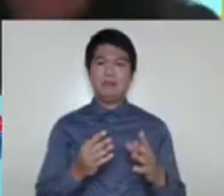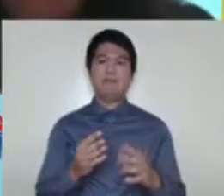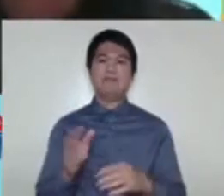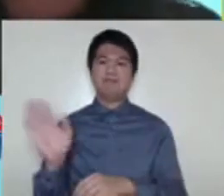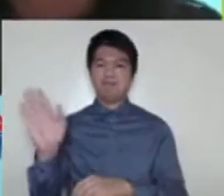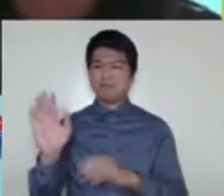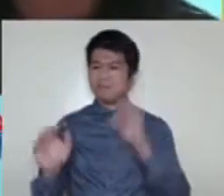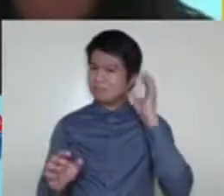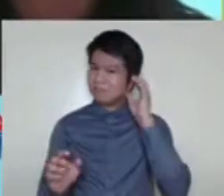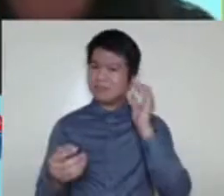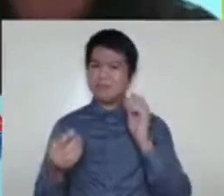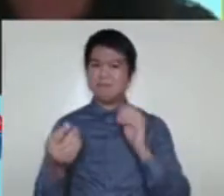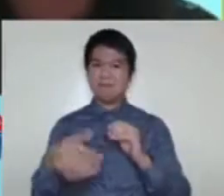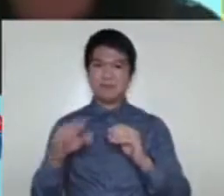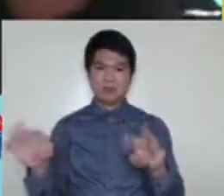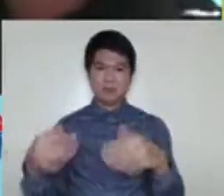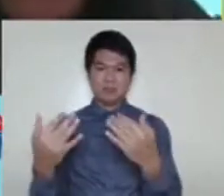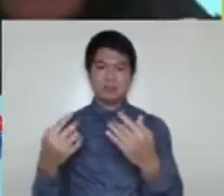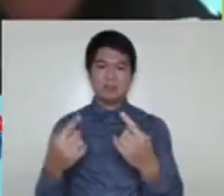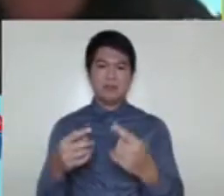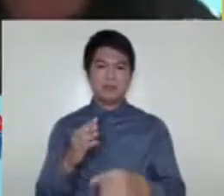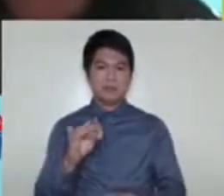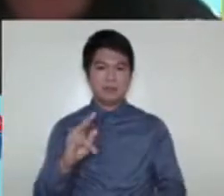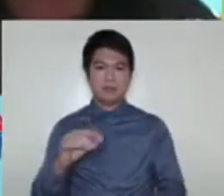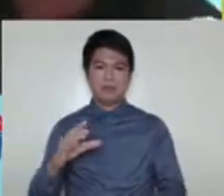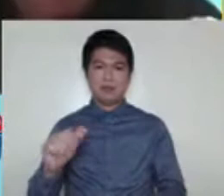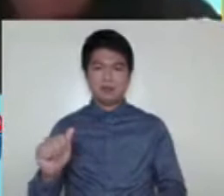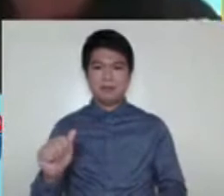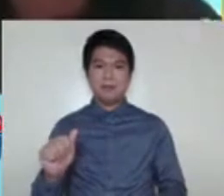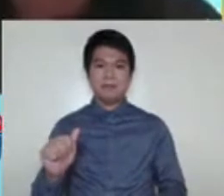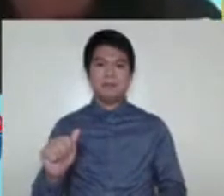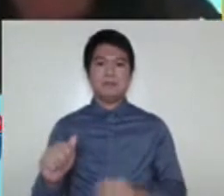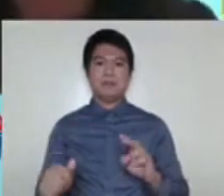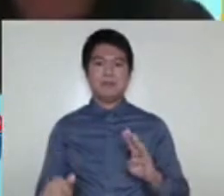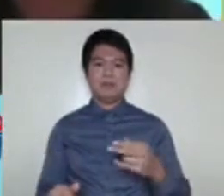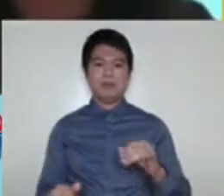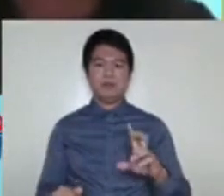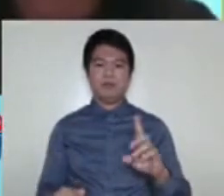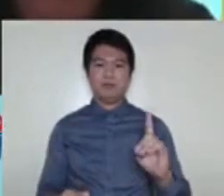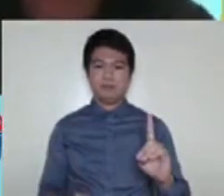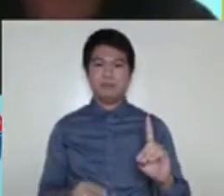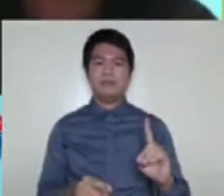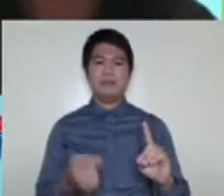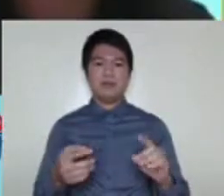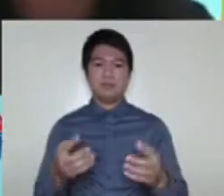am Bianca of the BHROD Human Resource Development Division, and welcome to episode 2 of